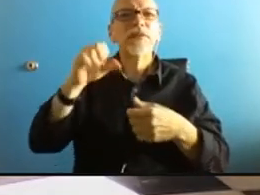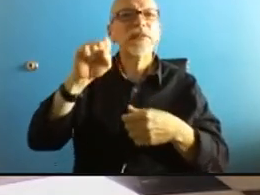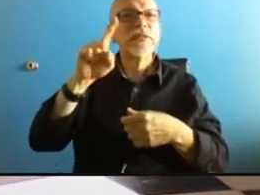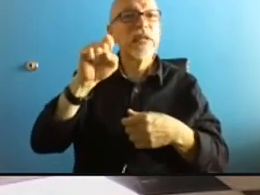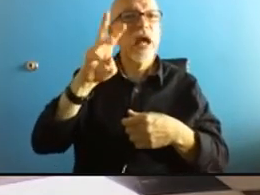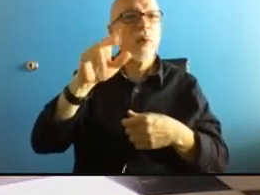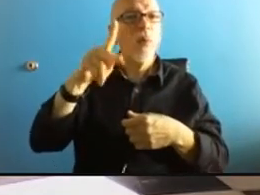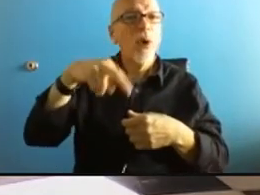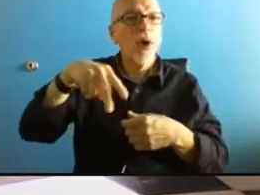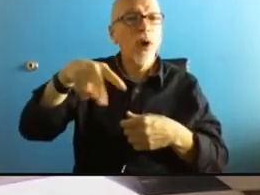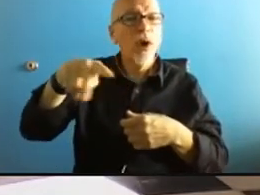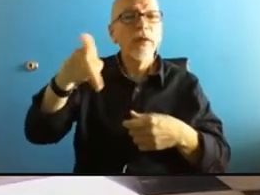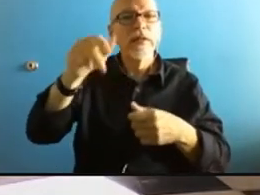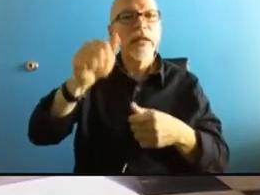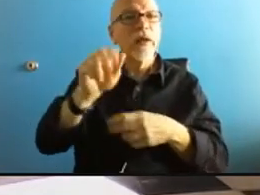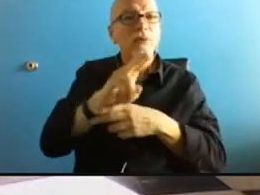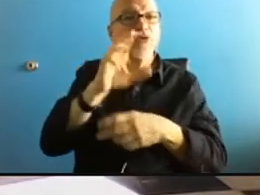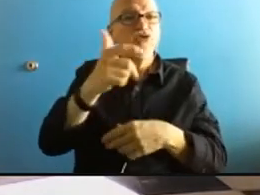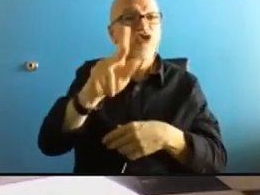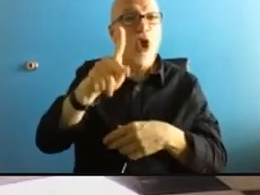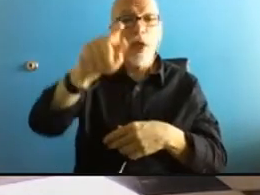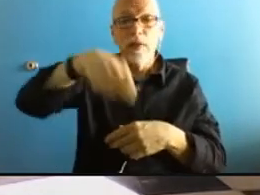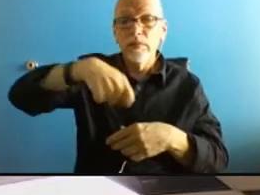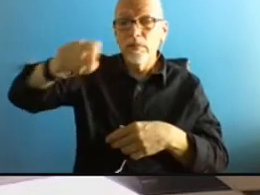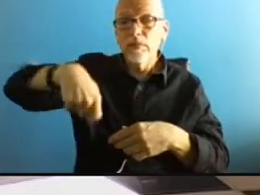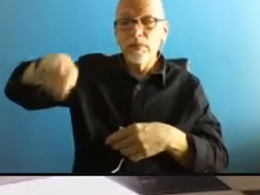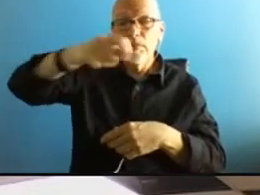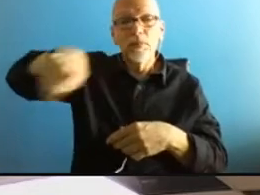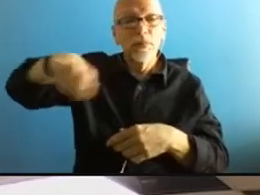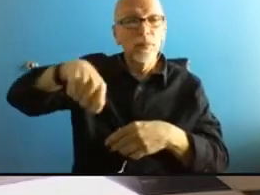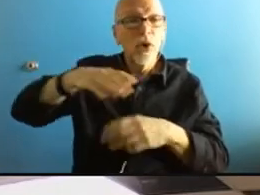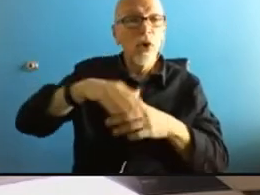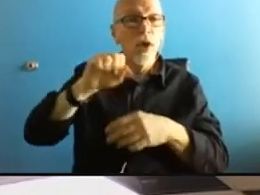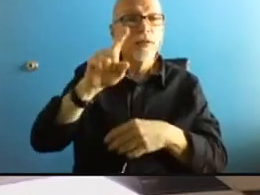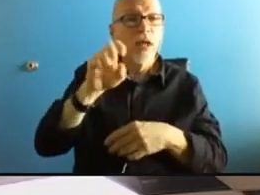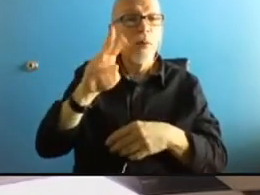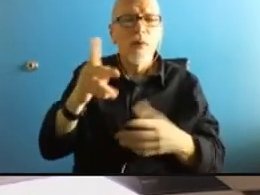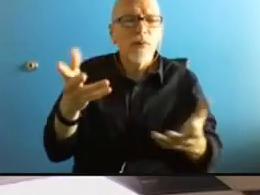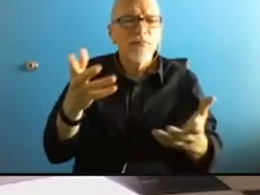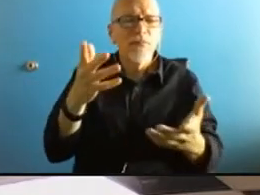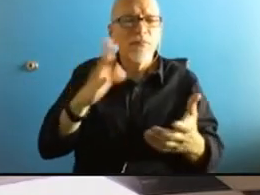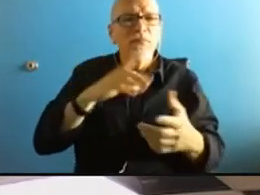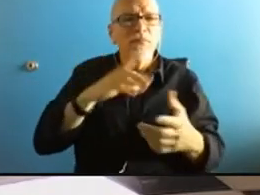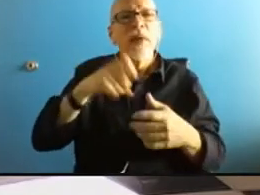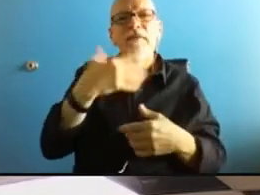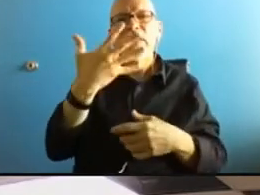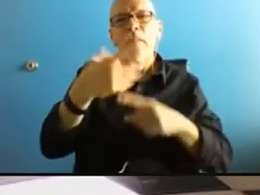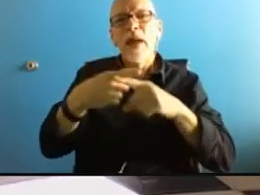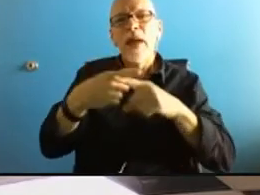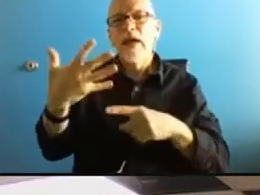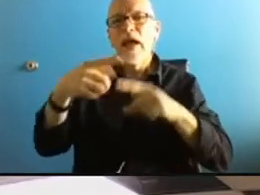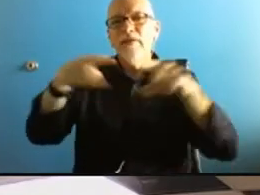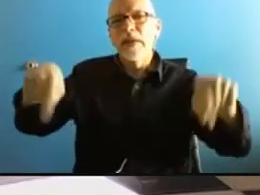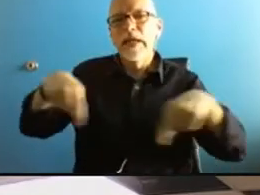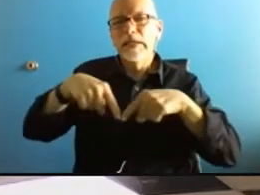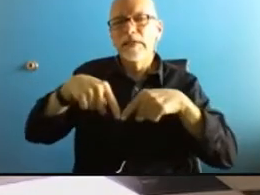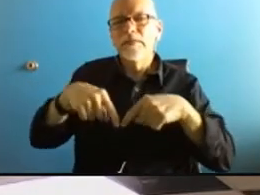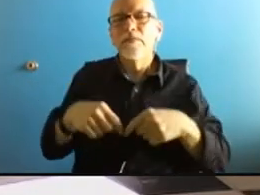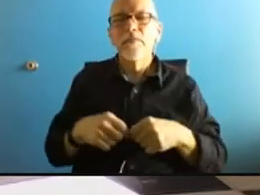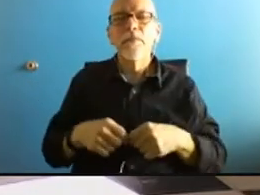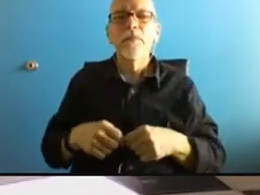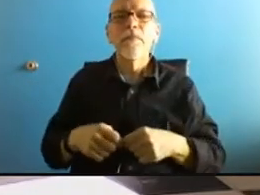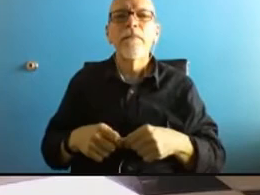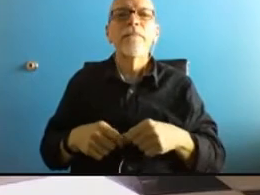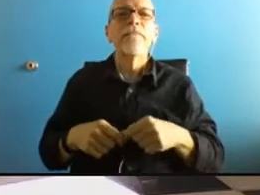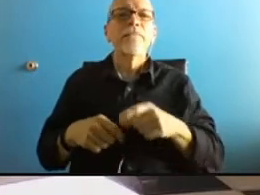out, their grids, that works as well. So a minimum of at least a 5x5 space that they can move around in. But I have also